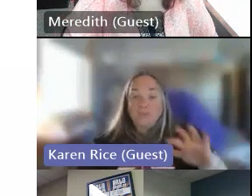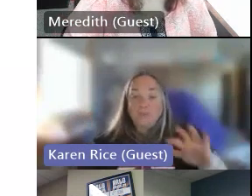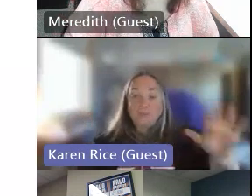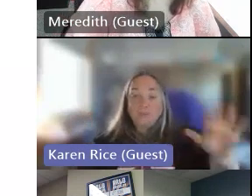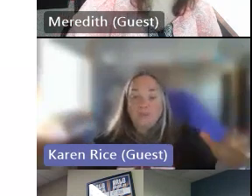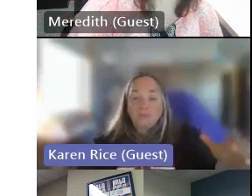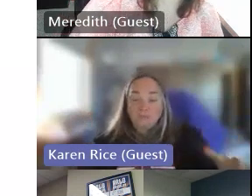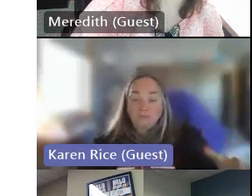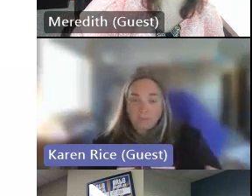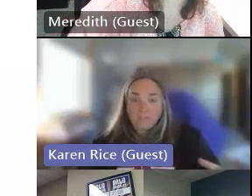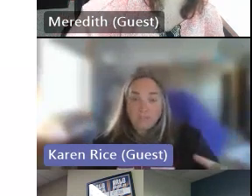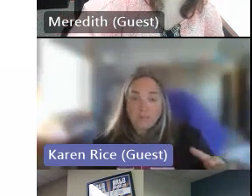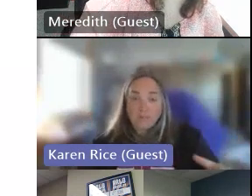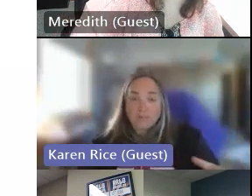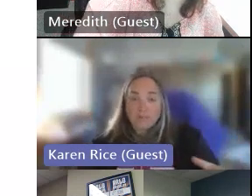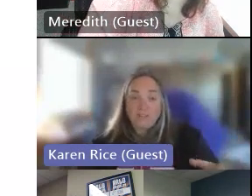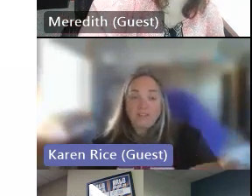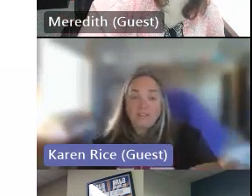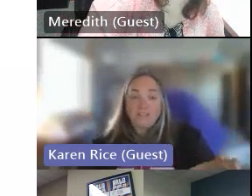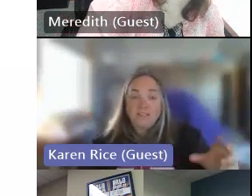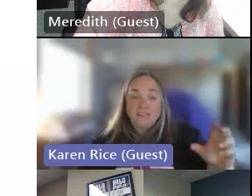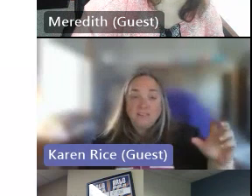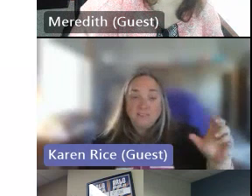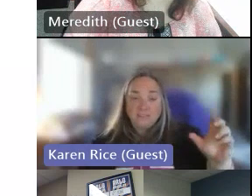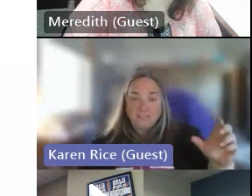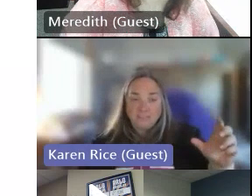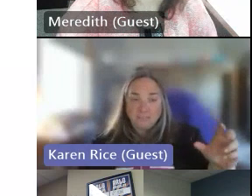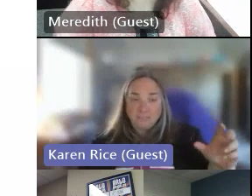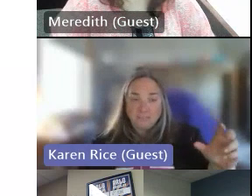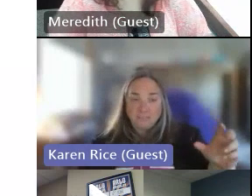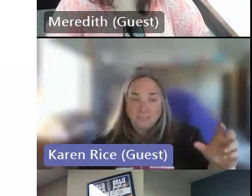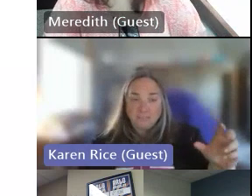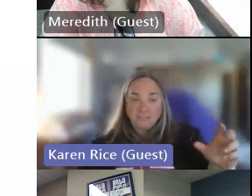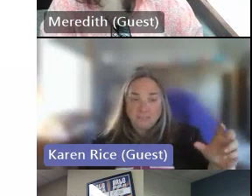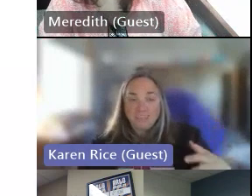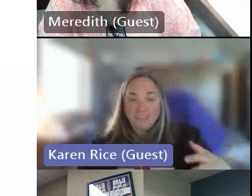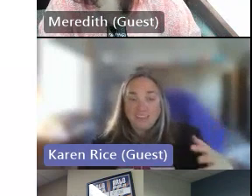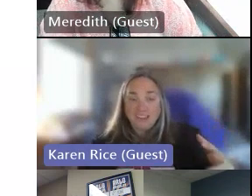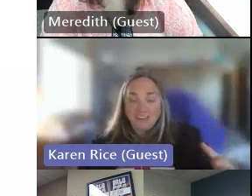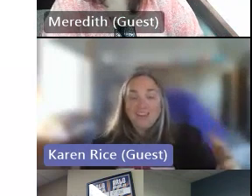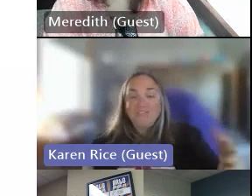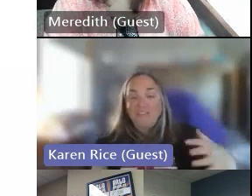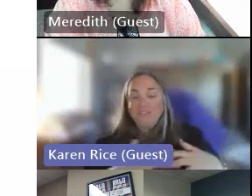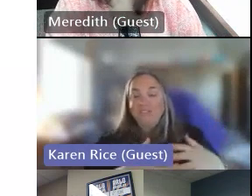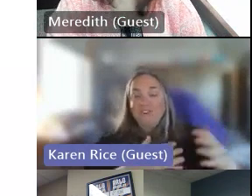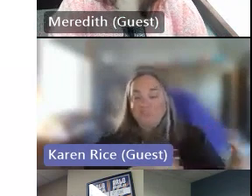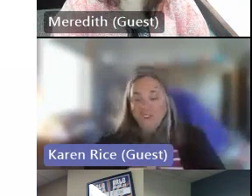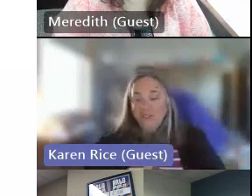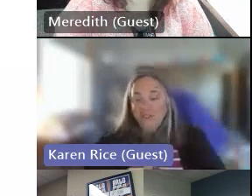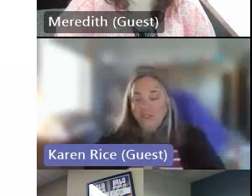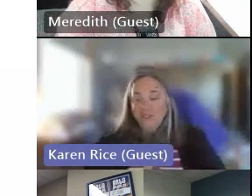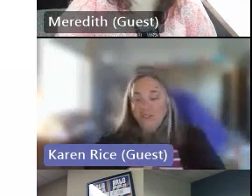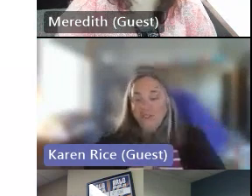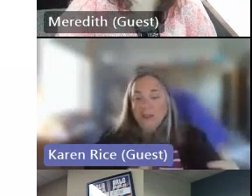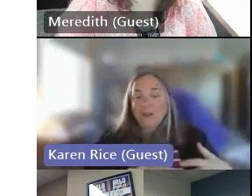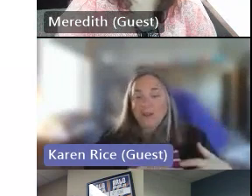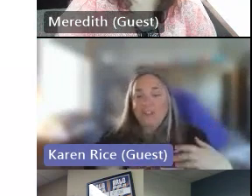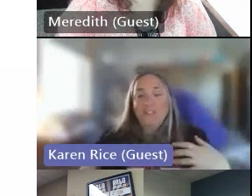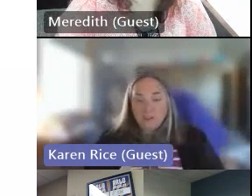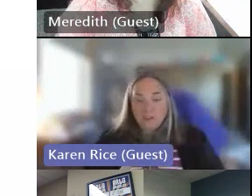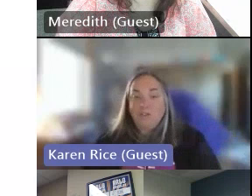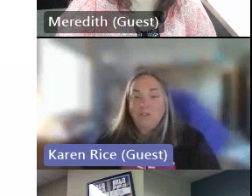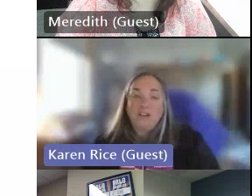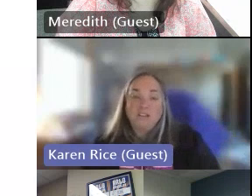submit the receipt and the information to our business office, the budget code that then I give is the ARP HCY budget, and they take